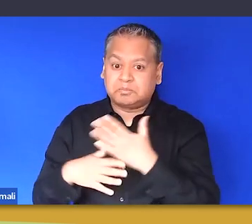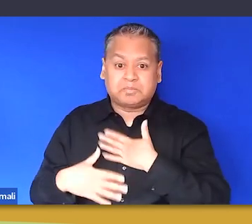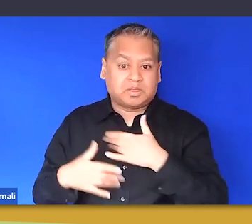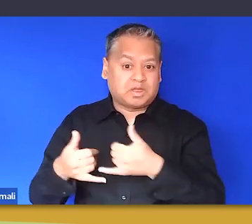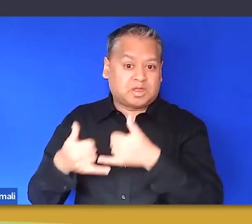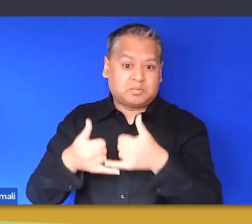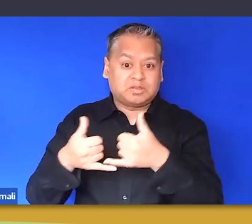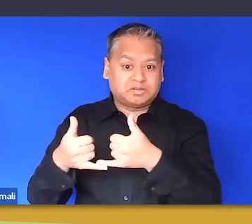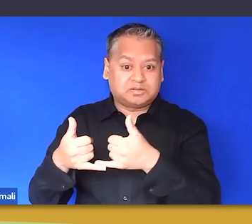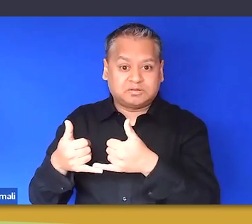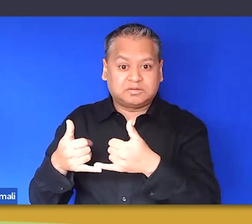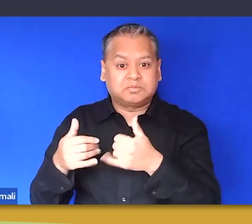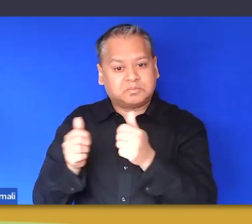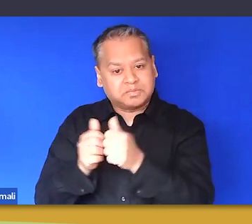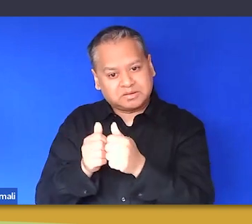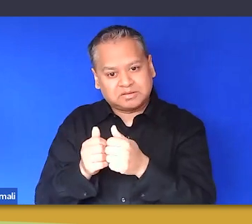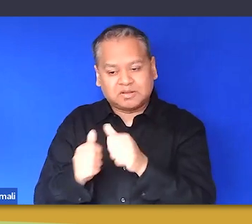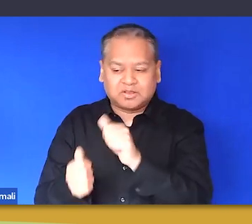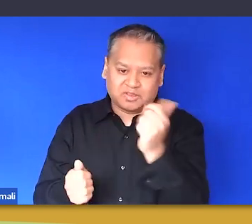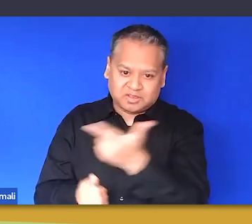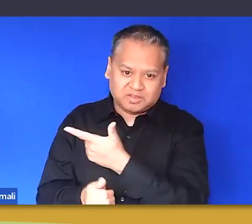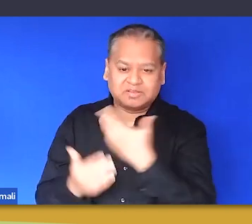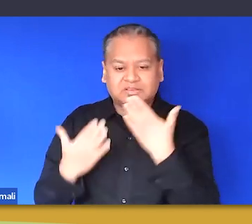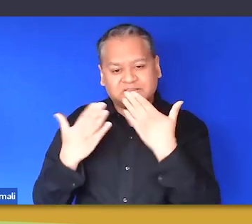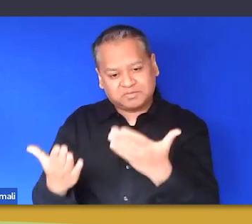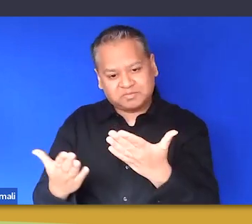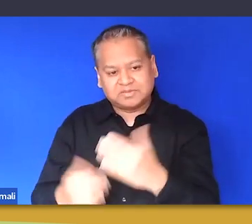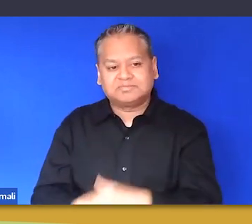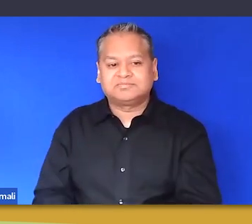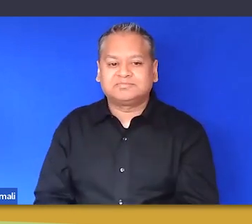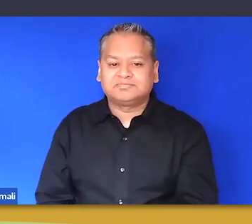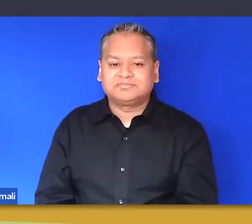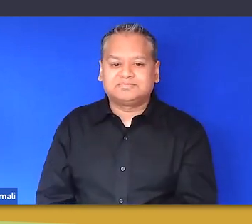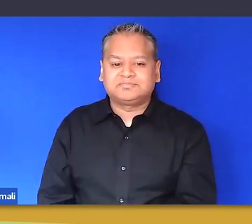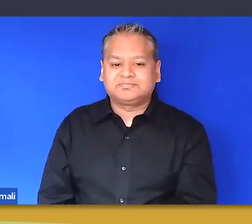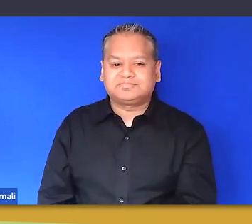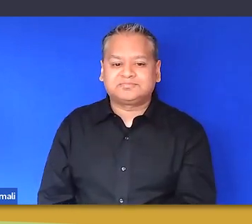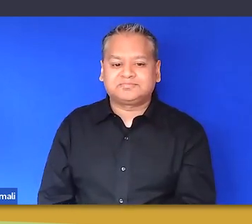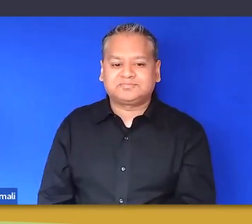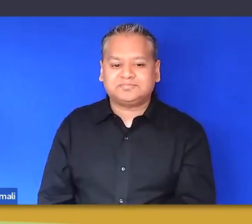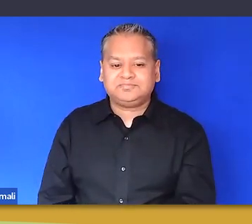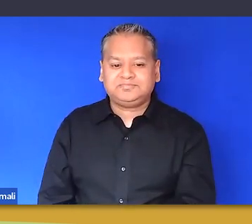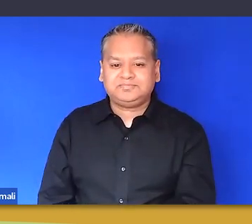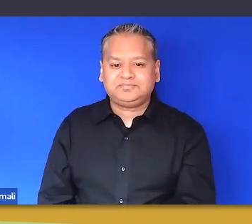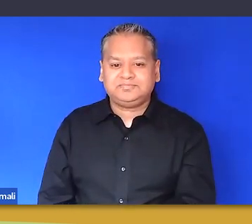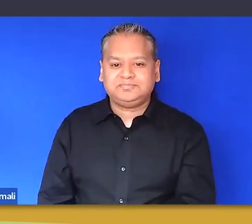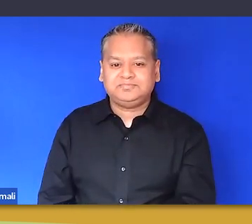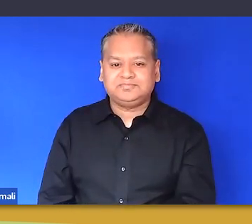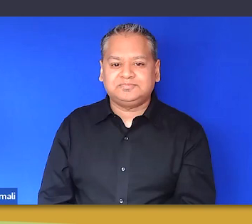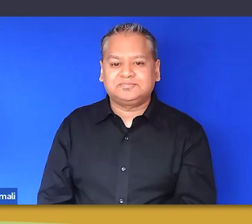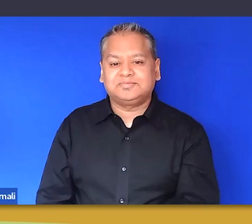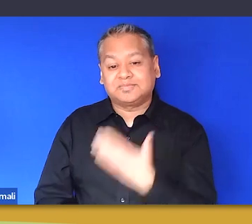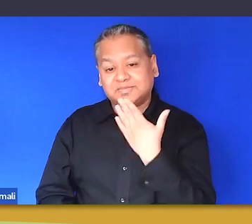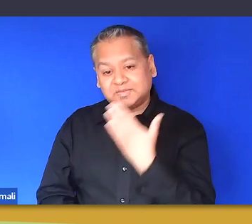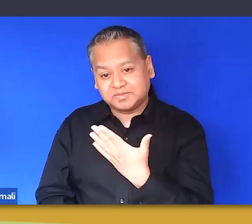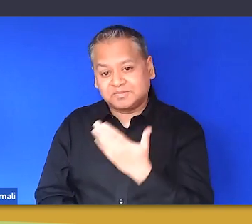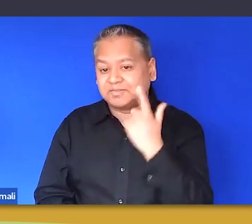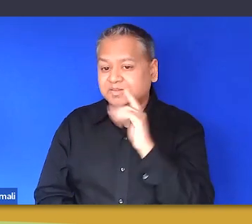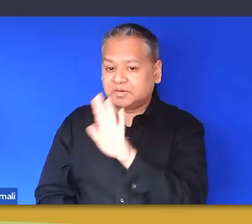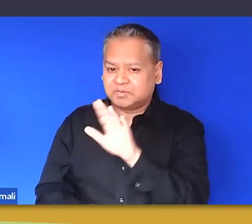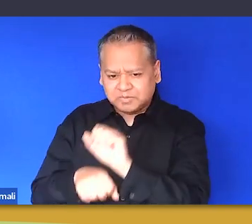Kamotina. Thank you so much, Amy, for your inspiring work. And I would again like to congratulate you on your award